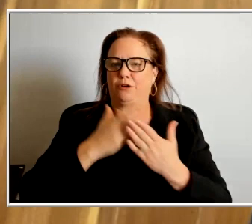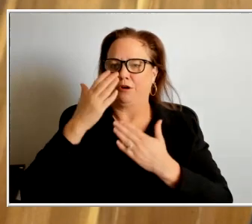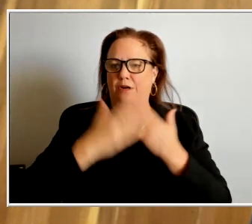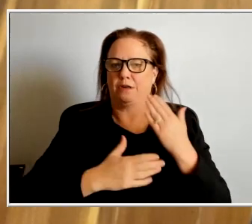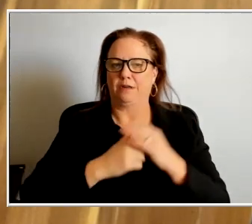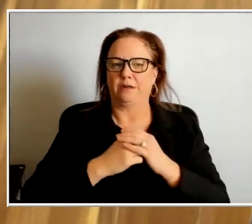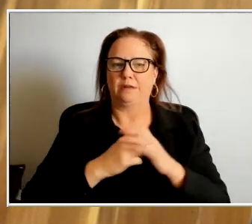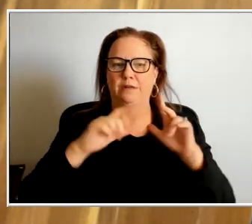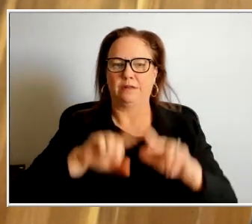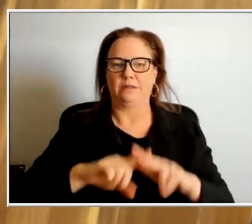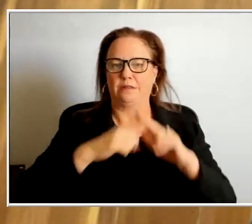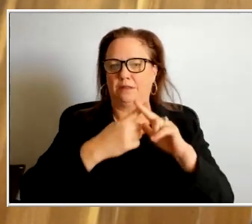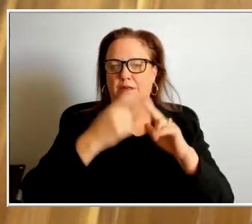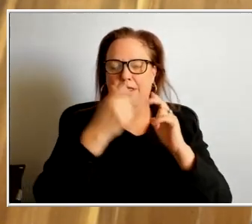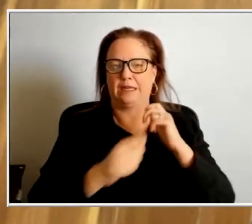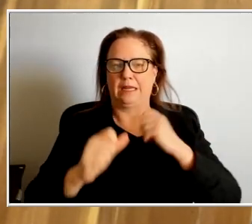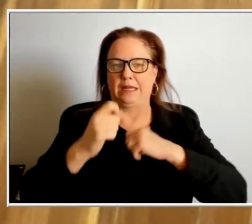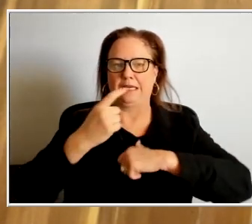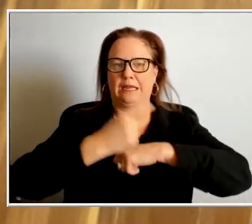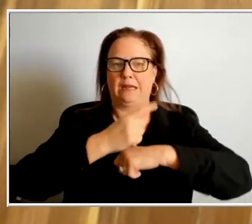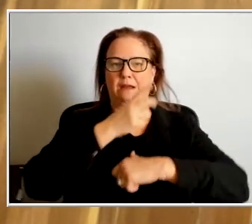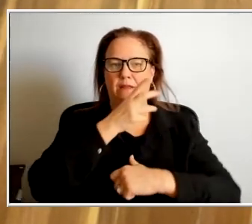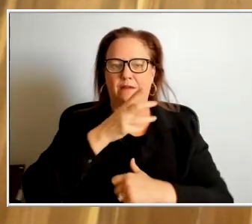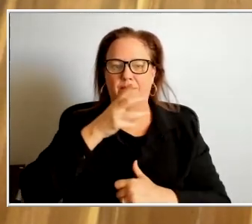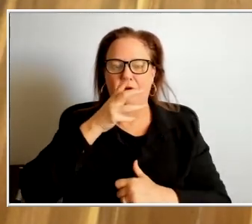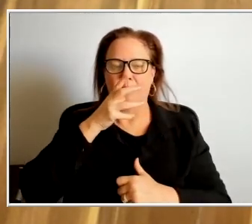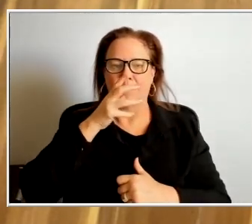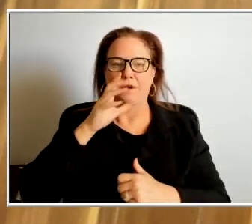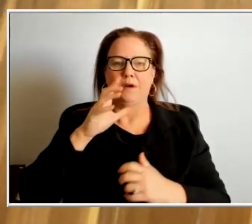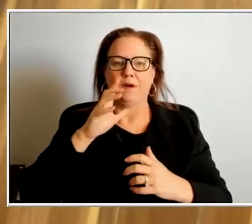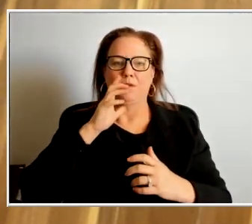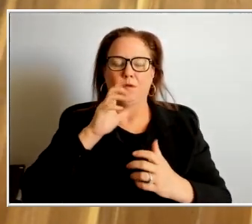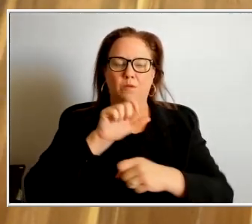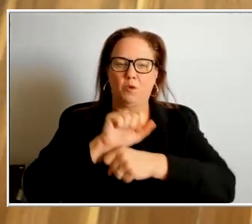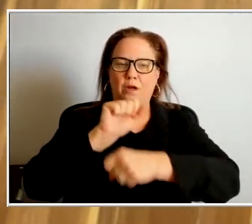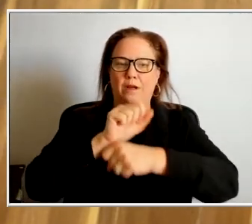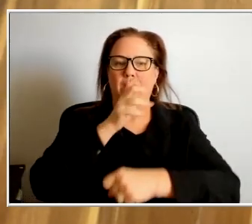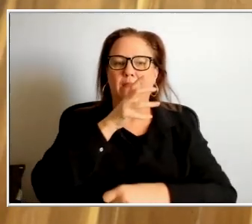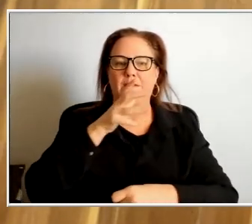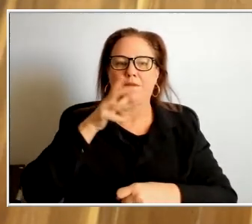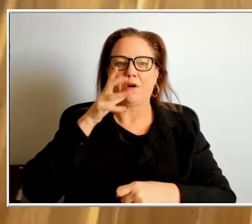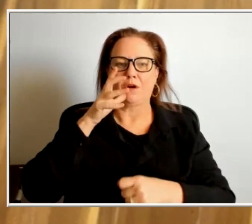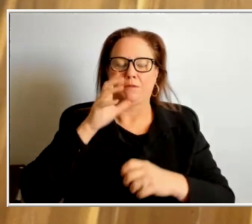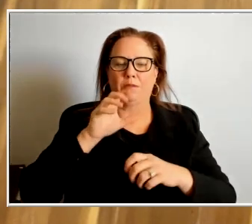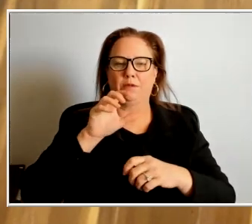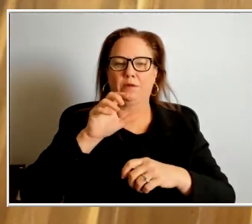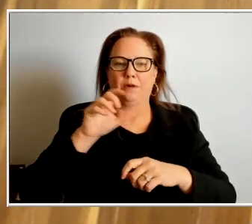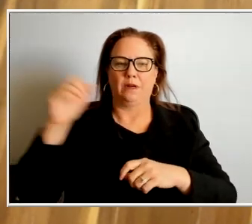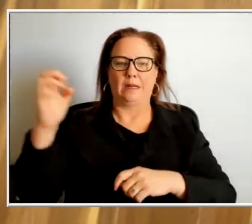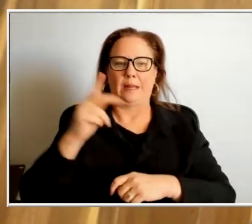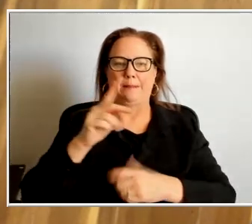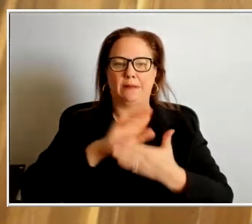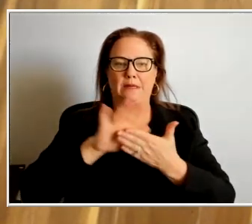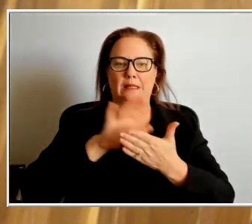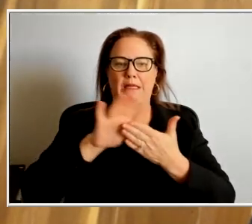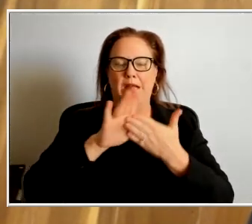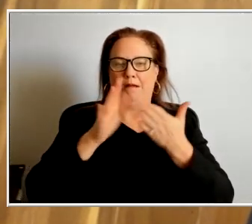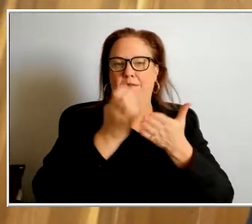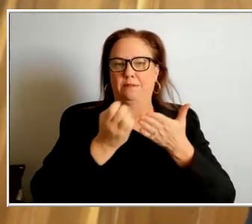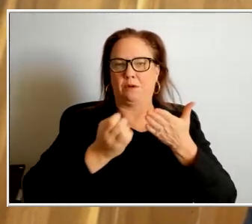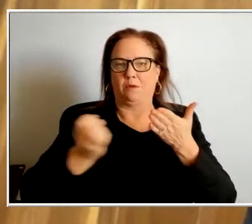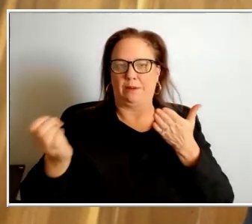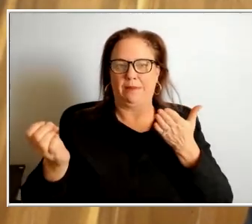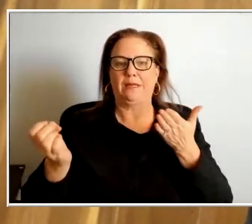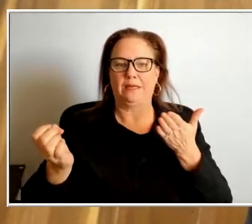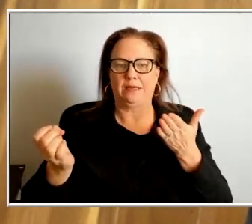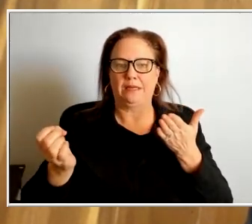it started out like any other day on the farm. We were doing some farm chores, and then we came back to clean off some equipment,